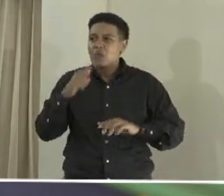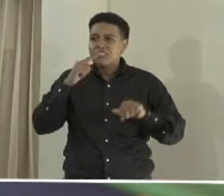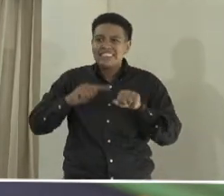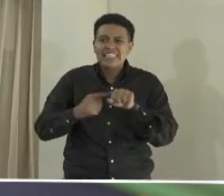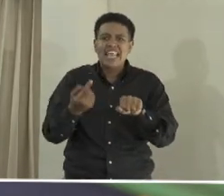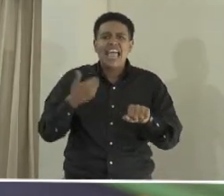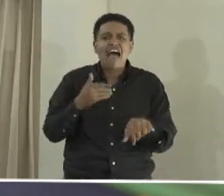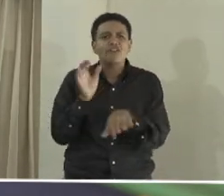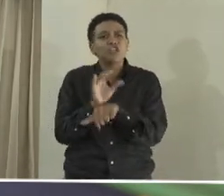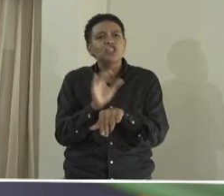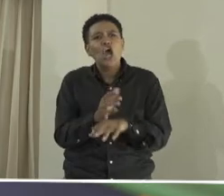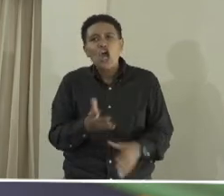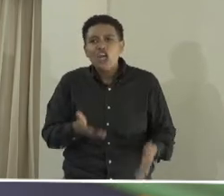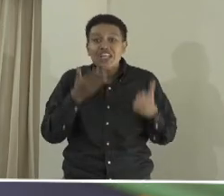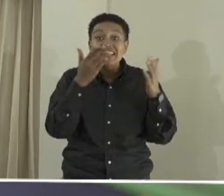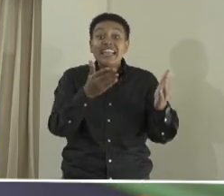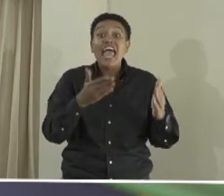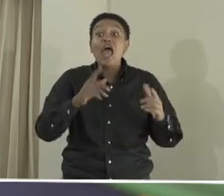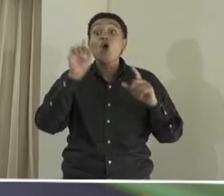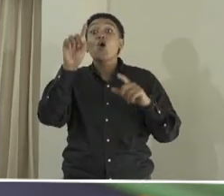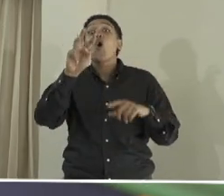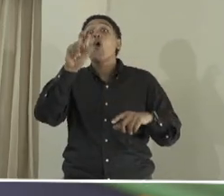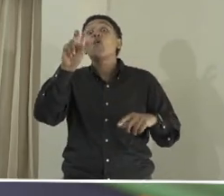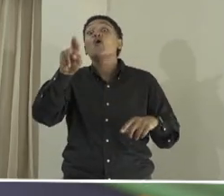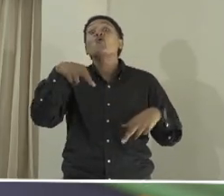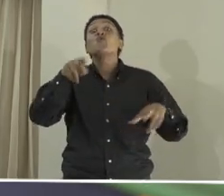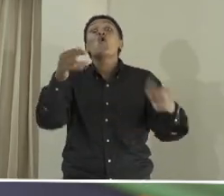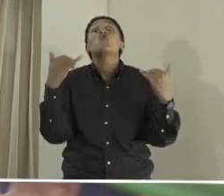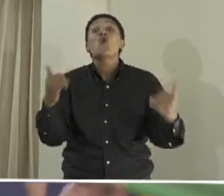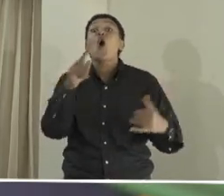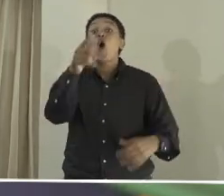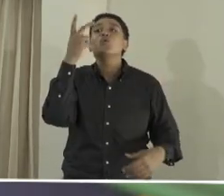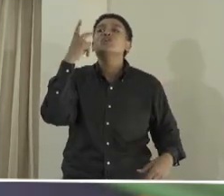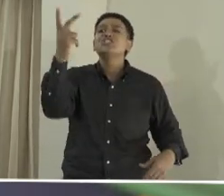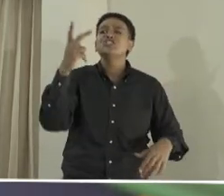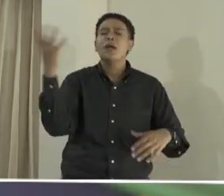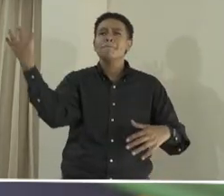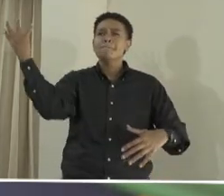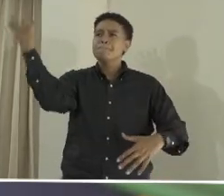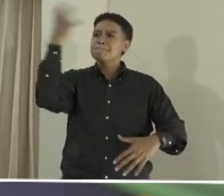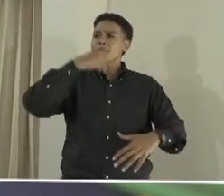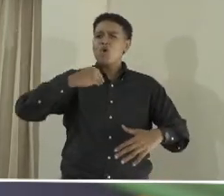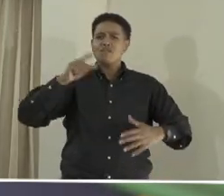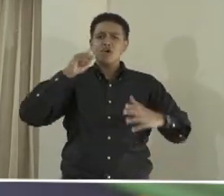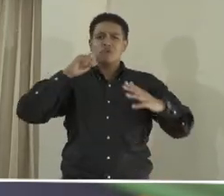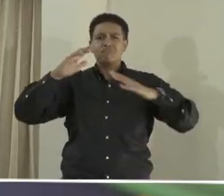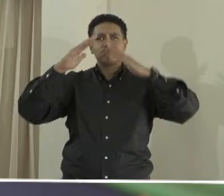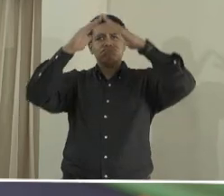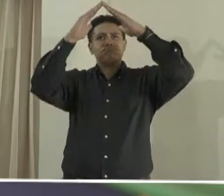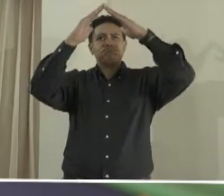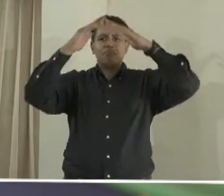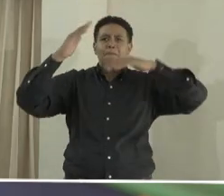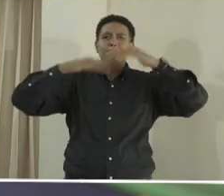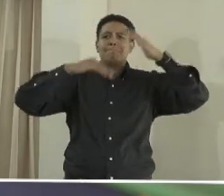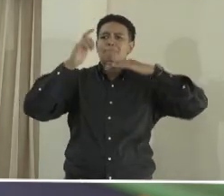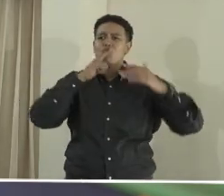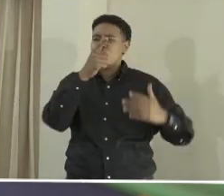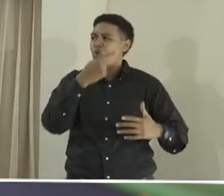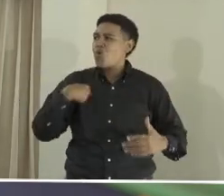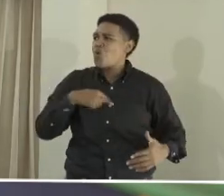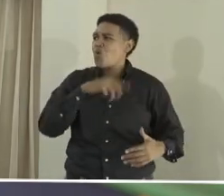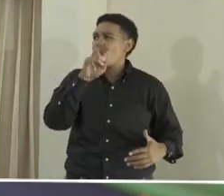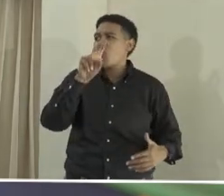having services. Go to Windward Road now and you will see the beautiful edifice that adorned